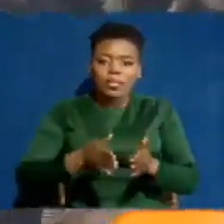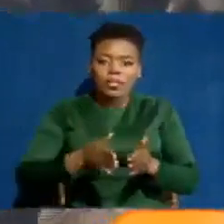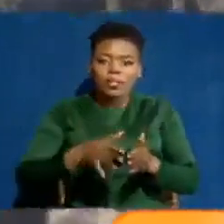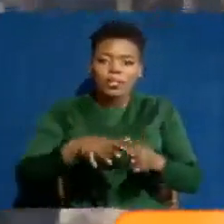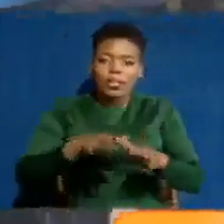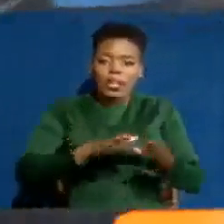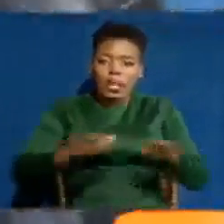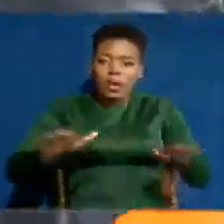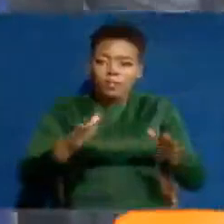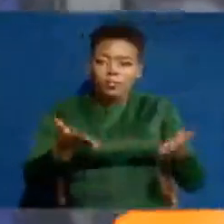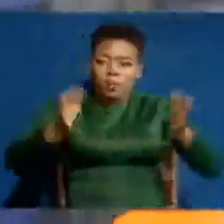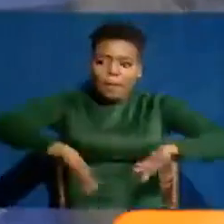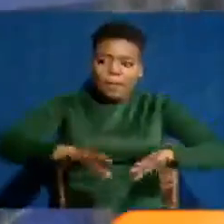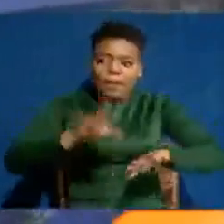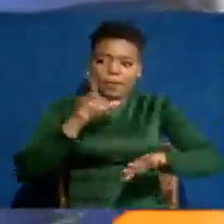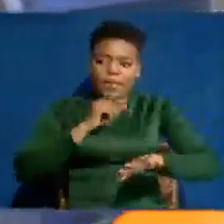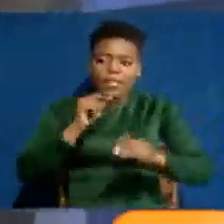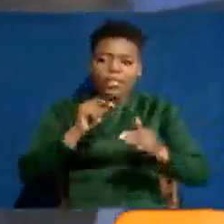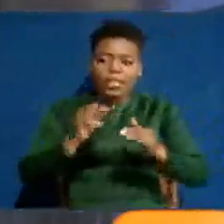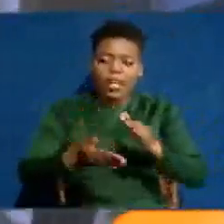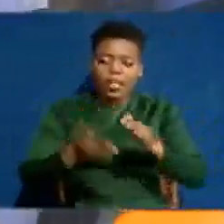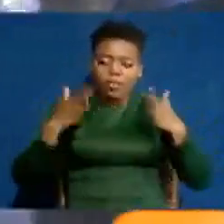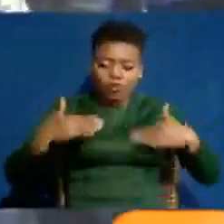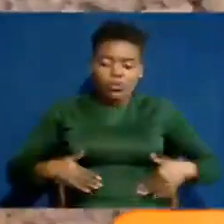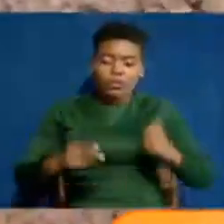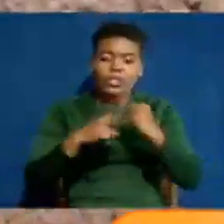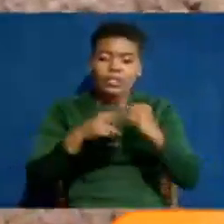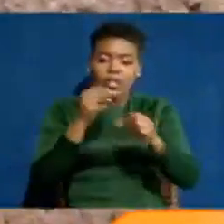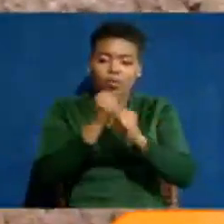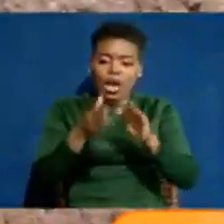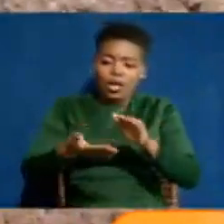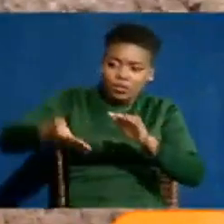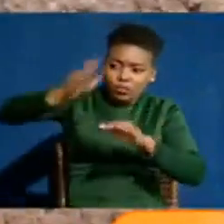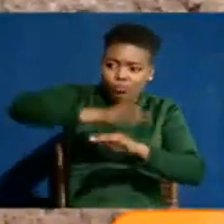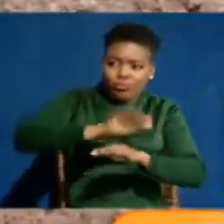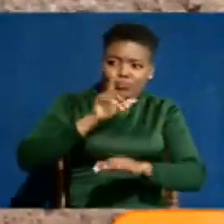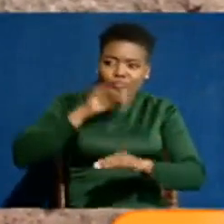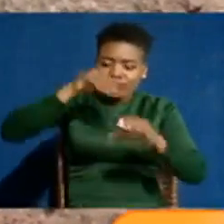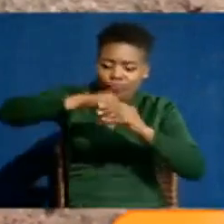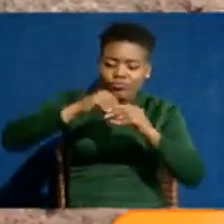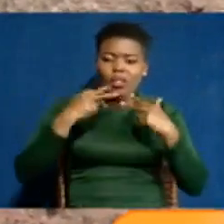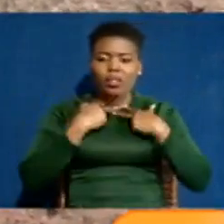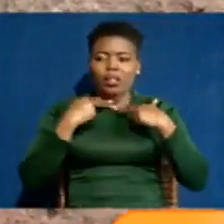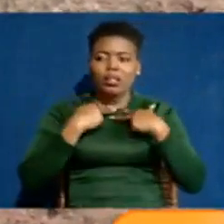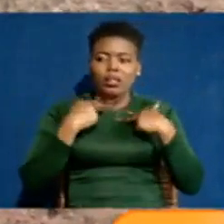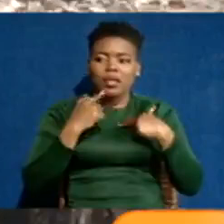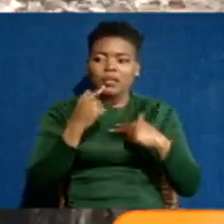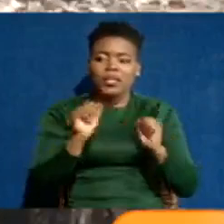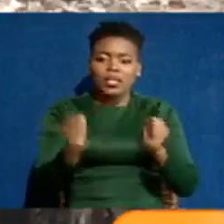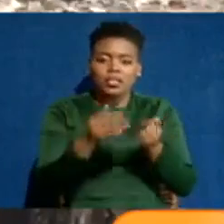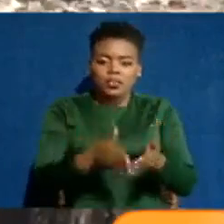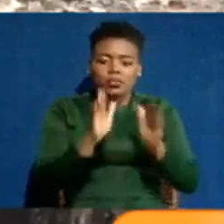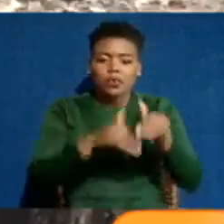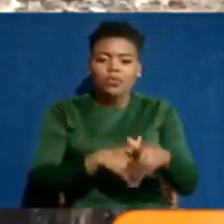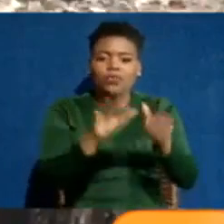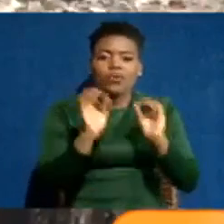seven workers. Residents questioned the contractor's hours of operation as the crew was working at night. They said safety measures were